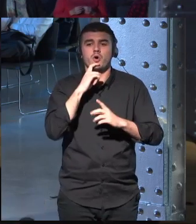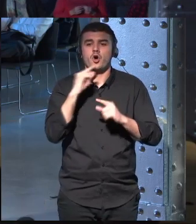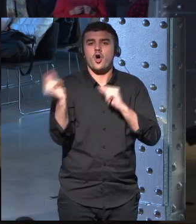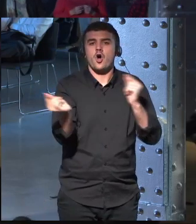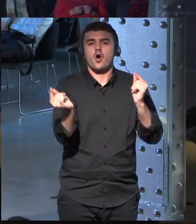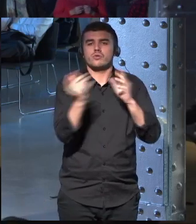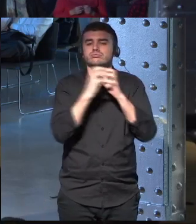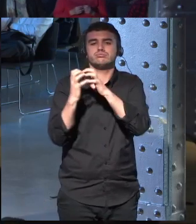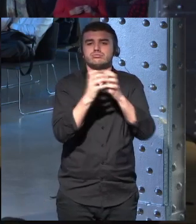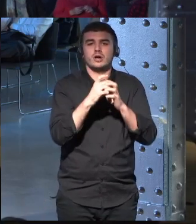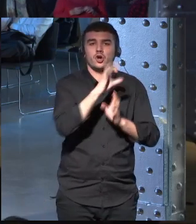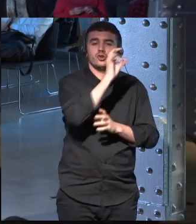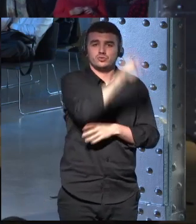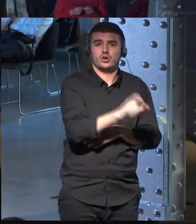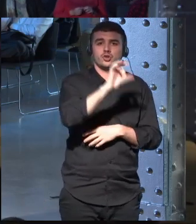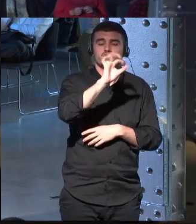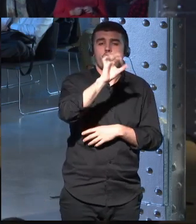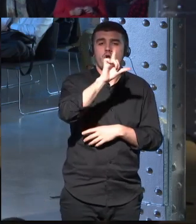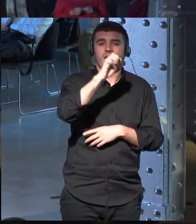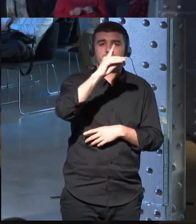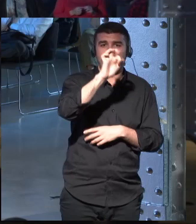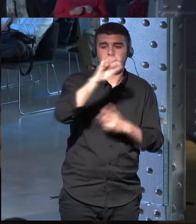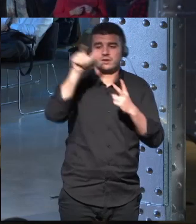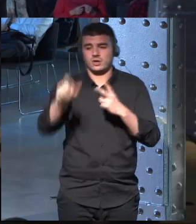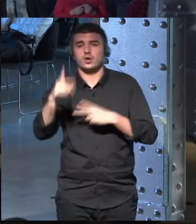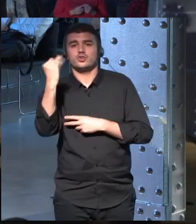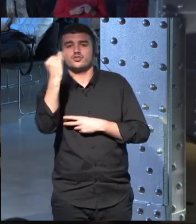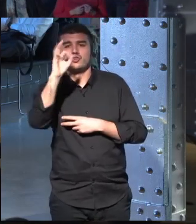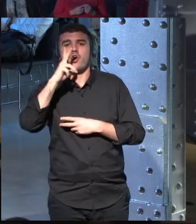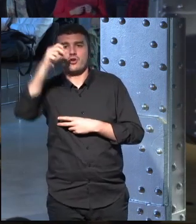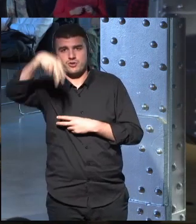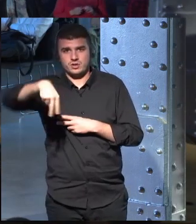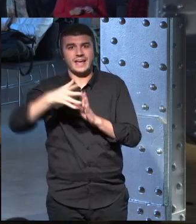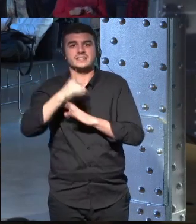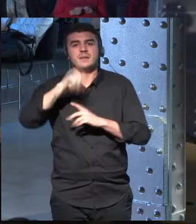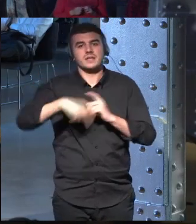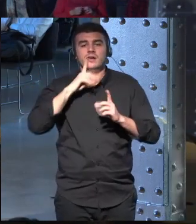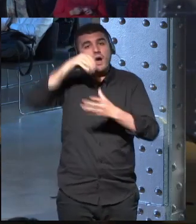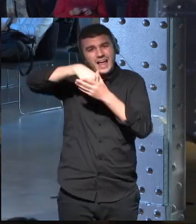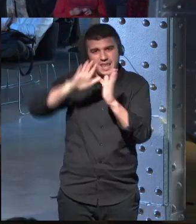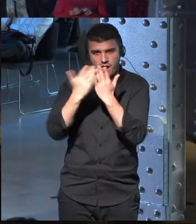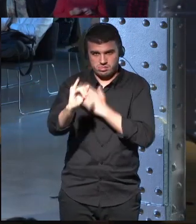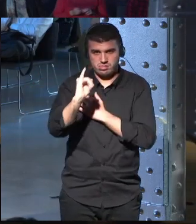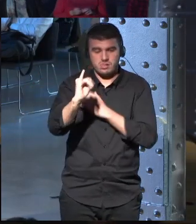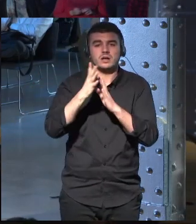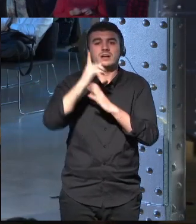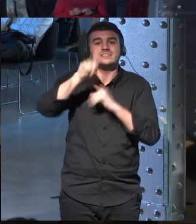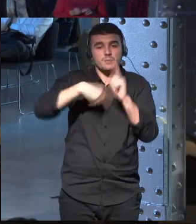to take more or less 1 hour, and it's going to be a conversation between him and